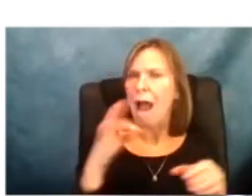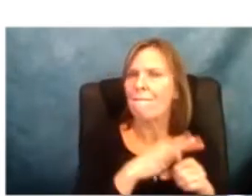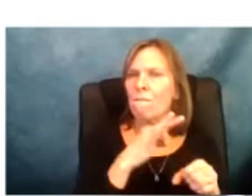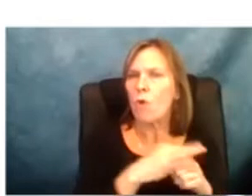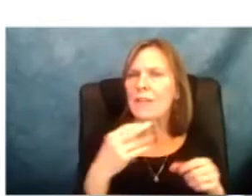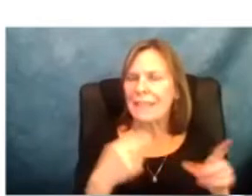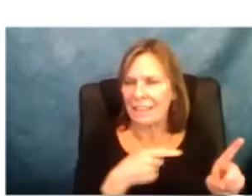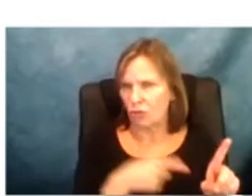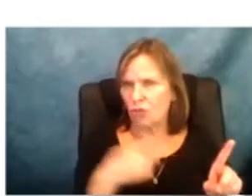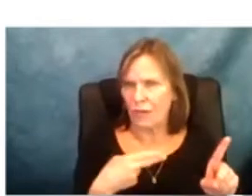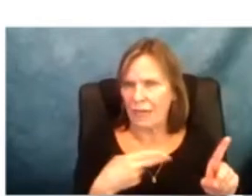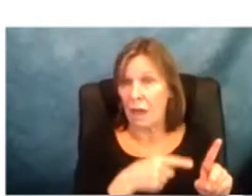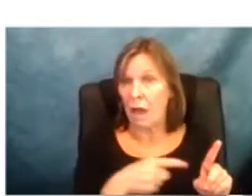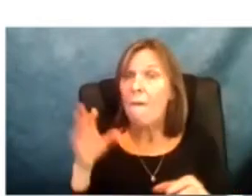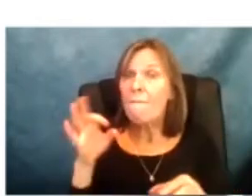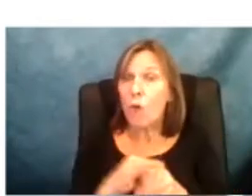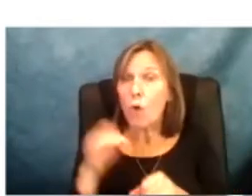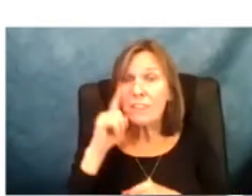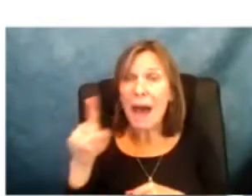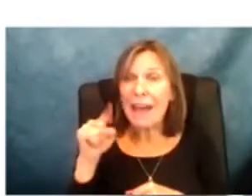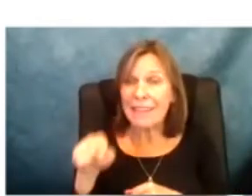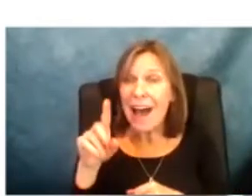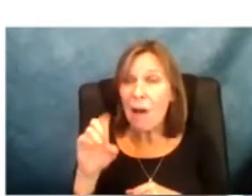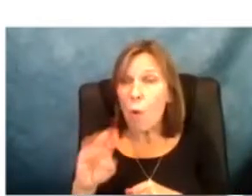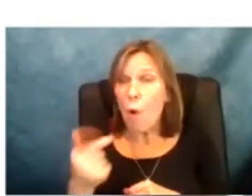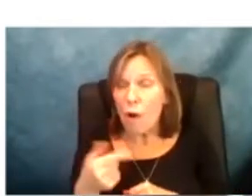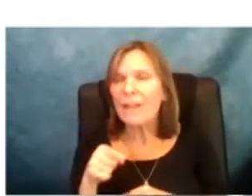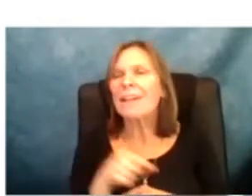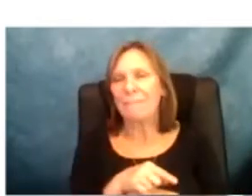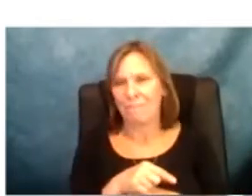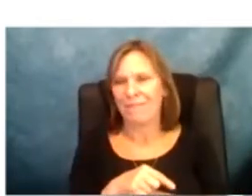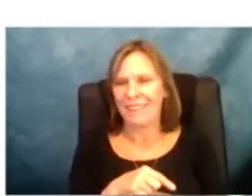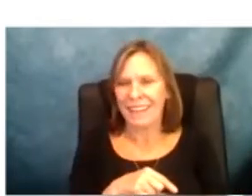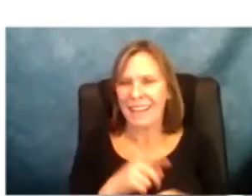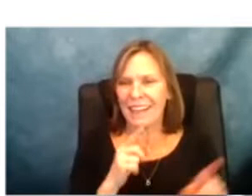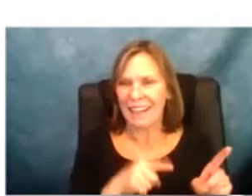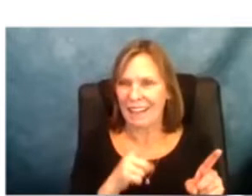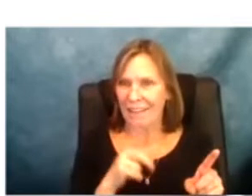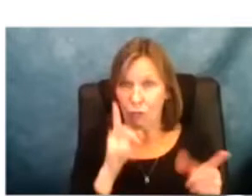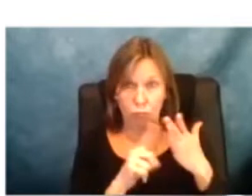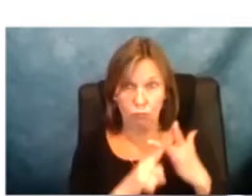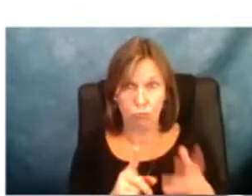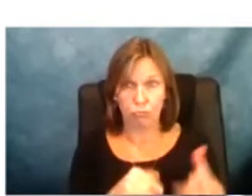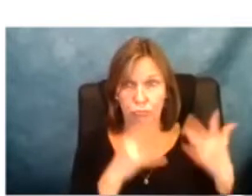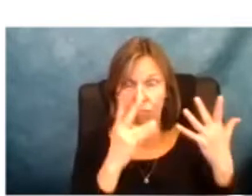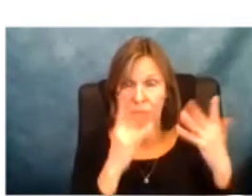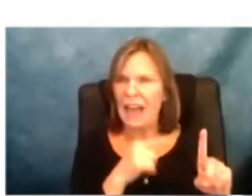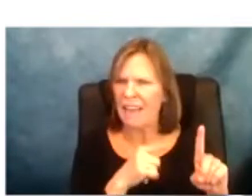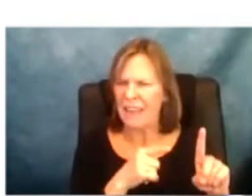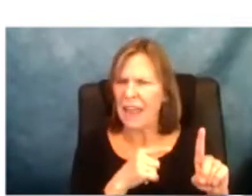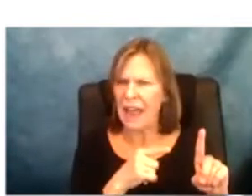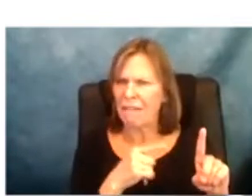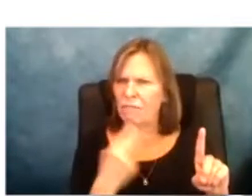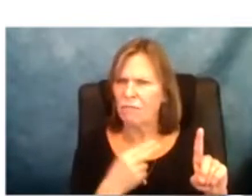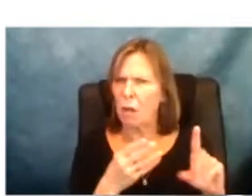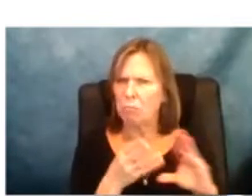votesmart.org. It has pretty much any elected official you could want, and you can look them up, and they do a little bio and yeah, voting history